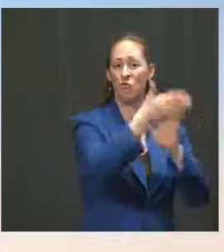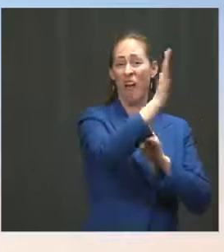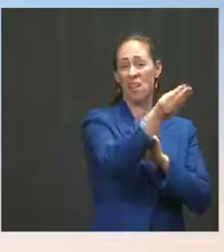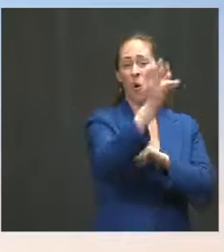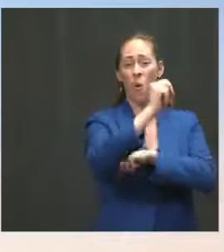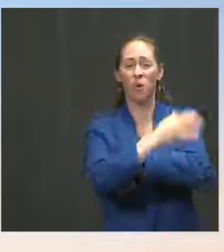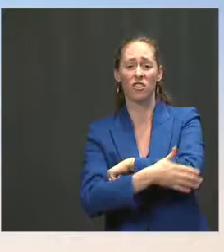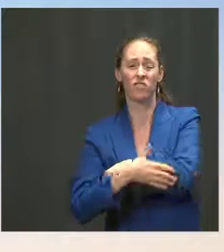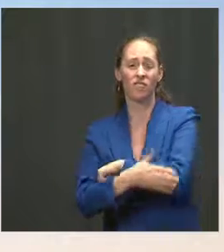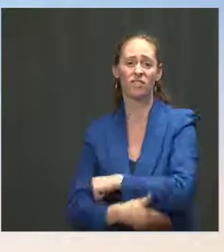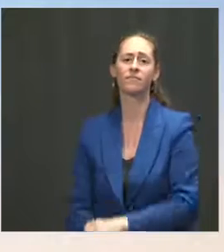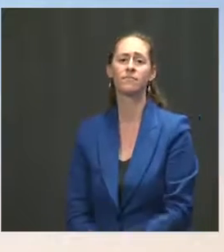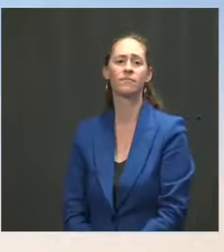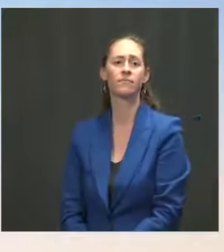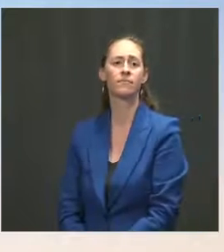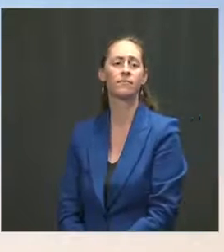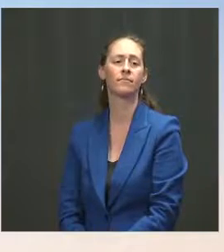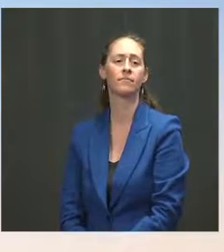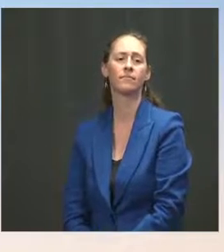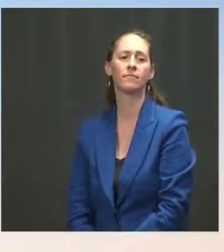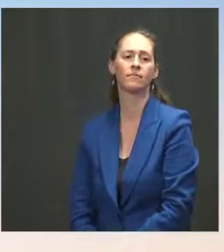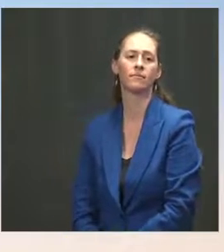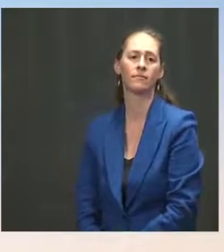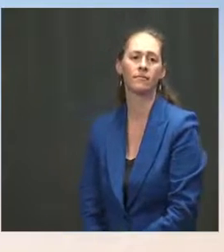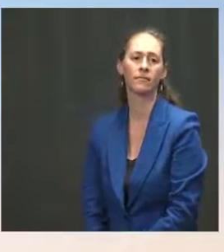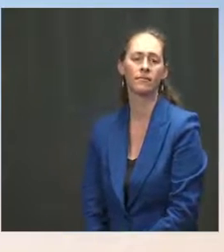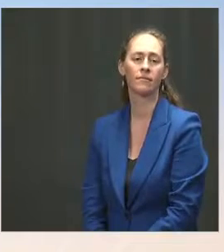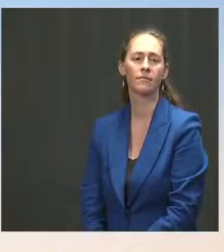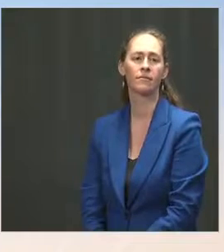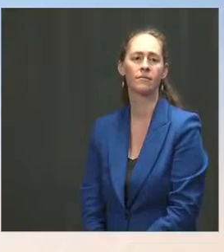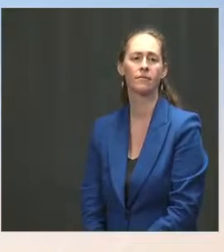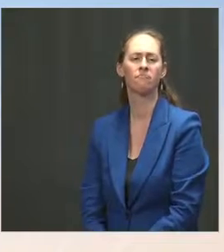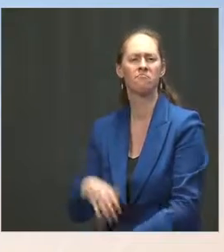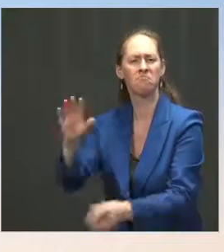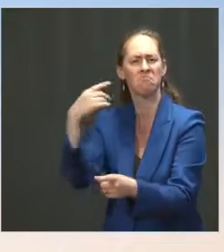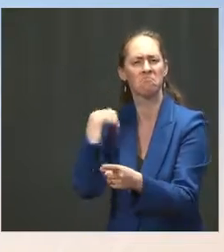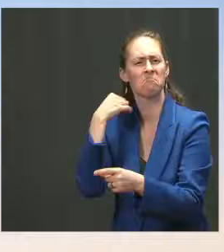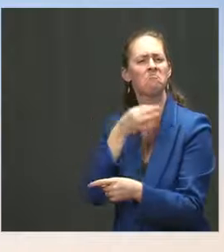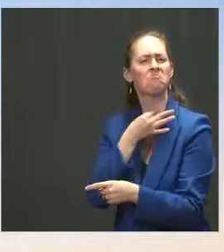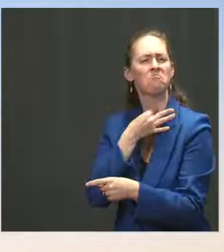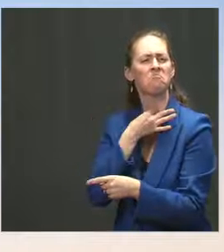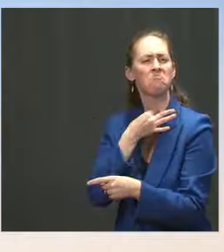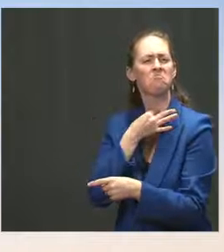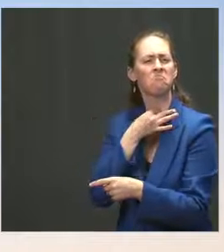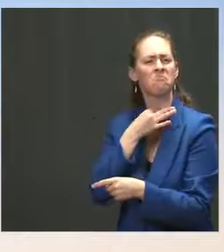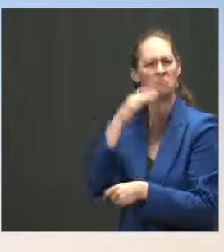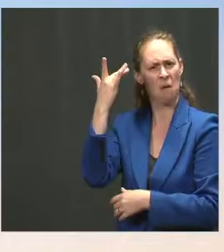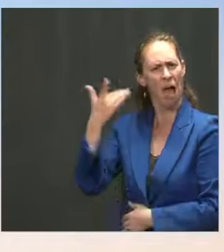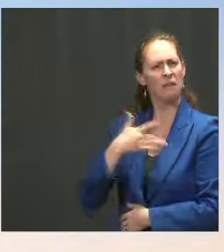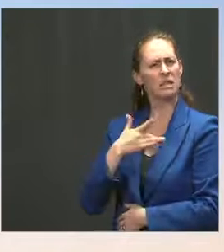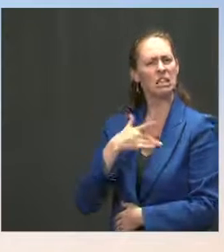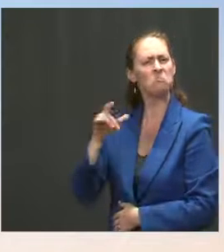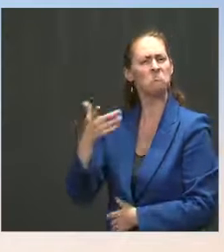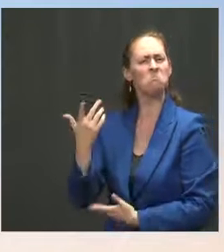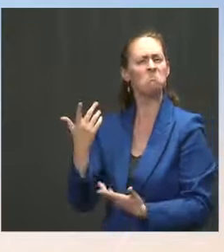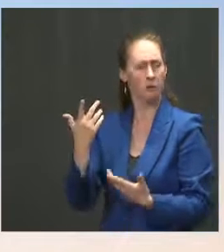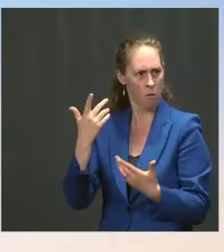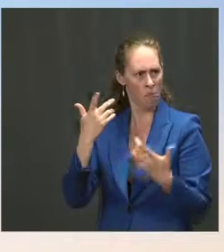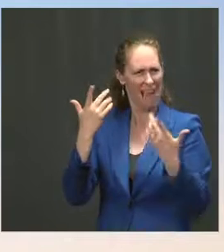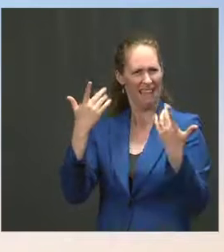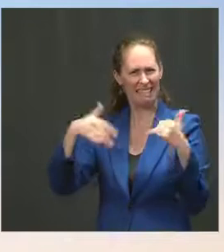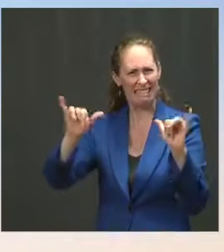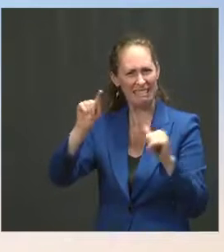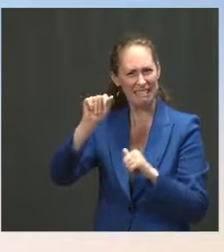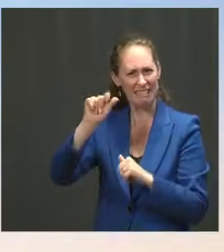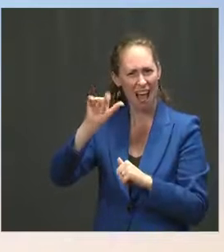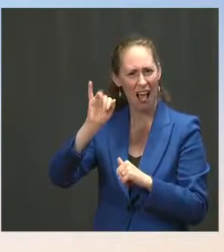to have a negotiated political settlement. What gives you confidence that the Taliban is interested in that? Well, the Taliban has to make an assessment. One, we have also